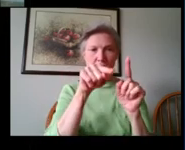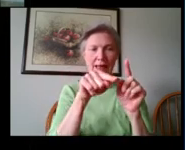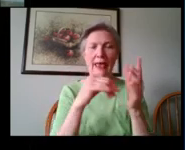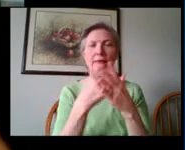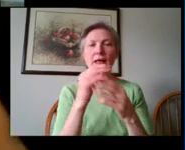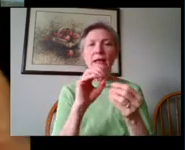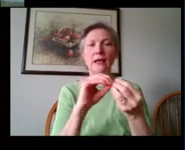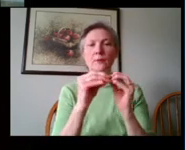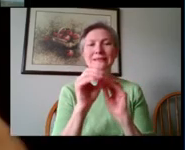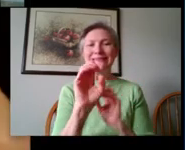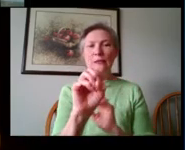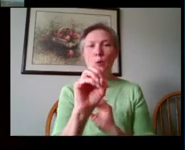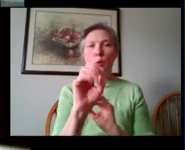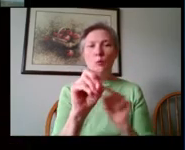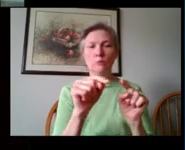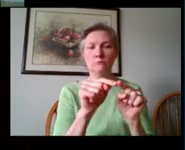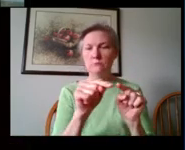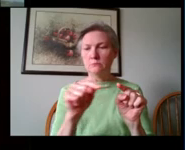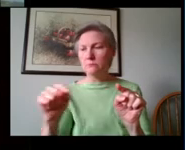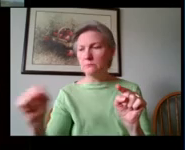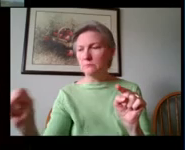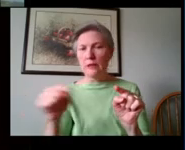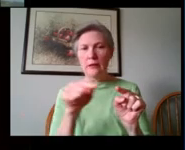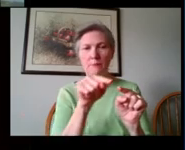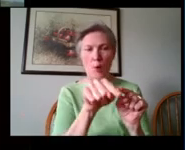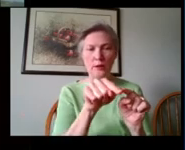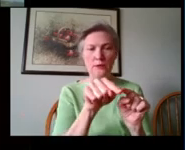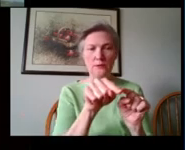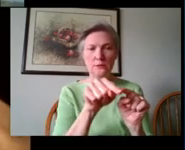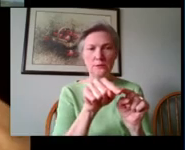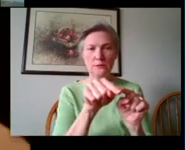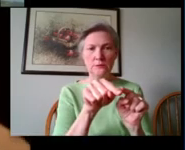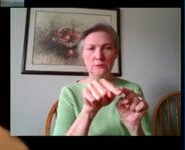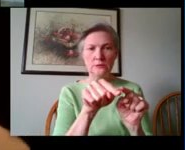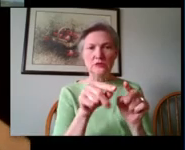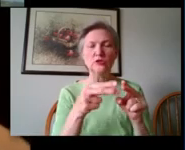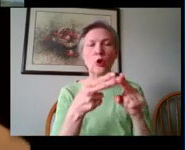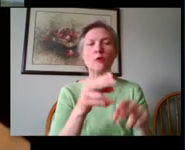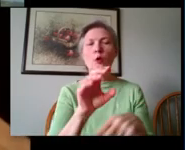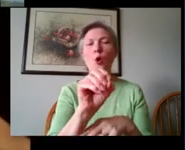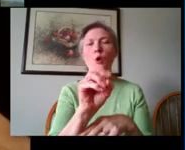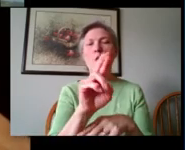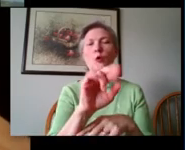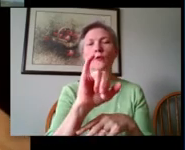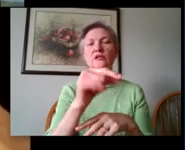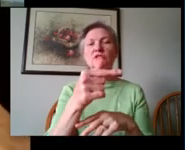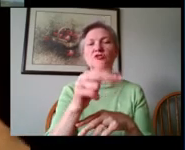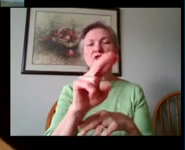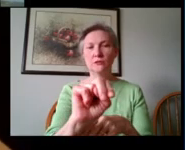0 on their scale. This point is called the origin.